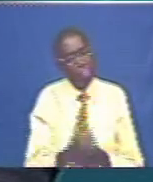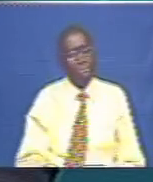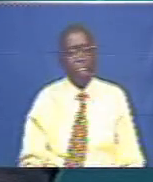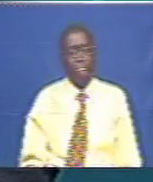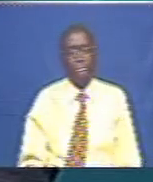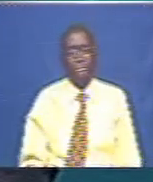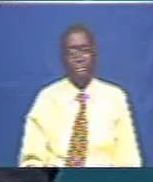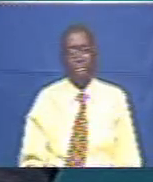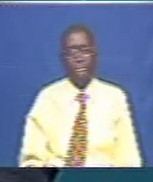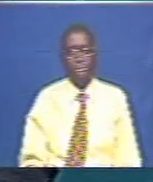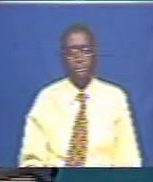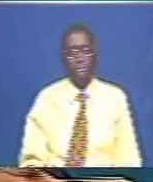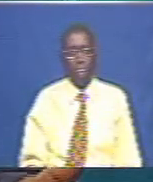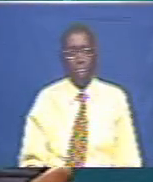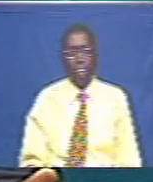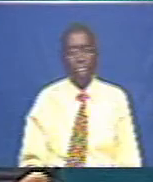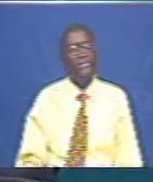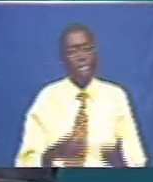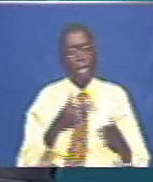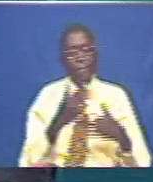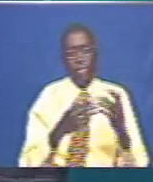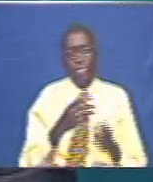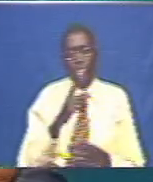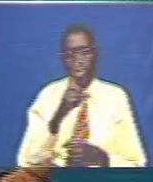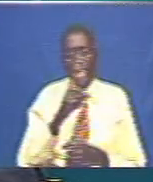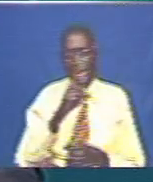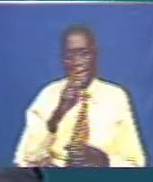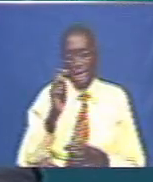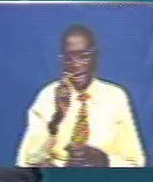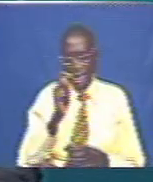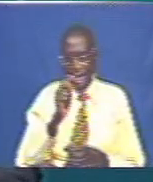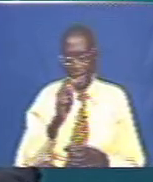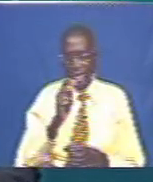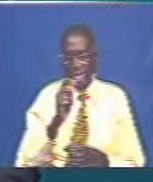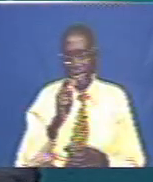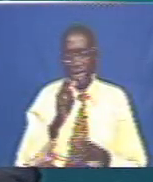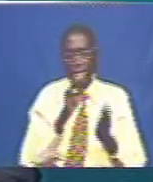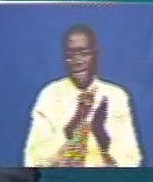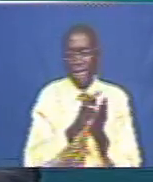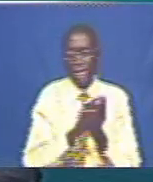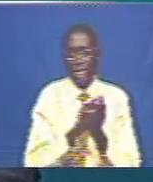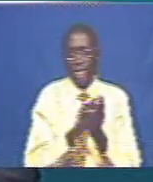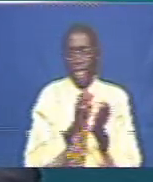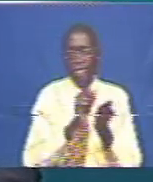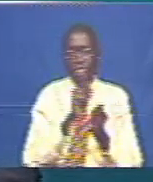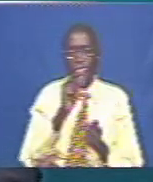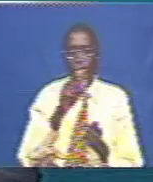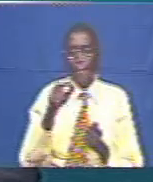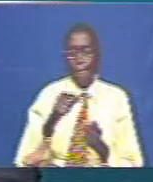With close to a trillion shillings, you know, worth of deposits, and about 15 million members,